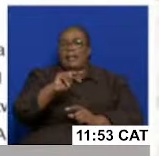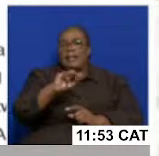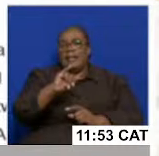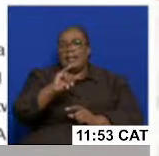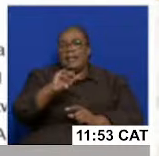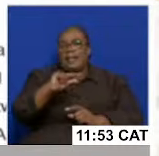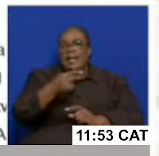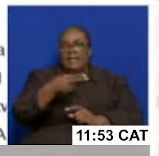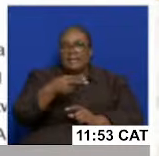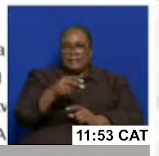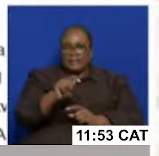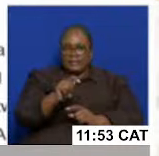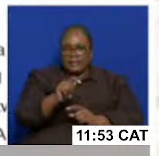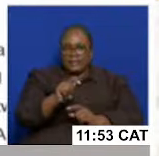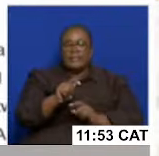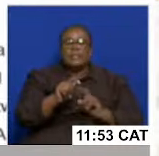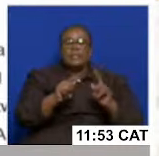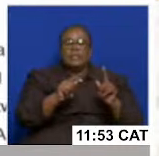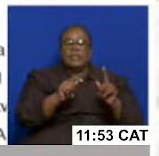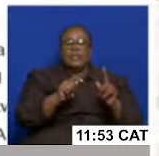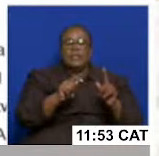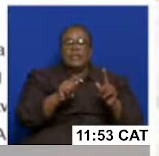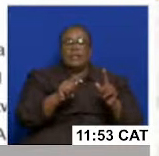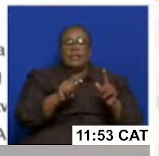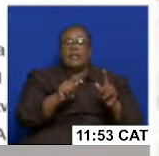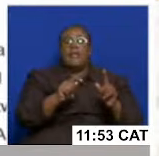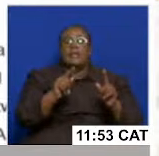Show. In paragraph 5,